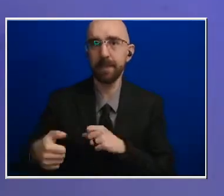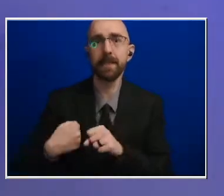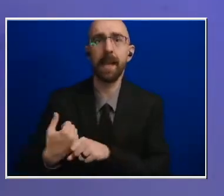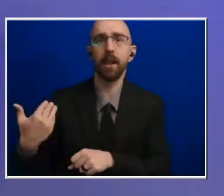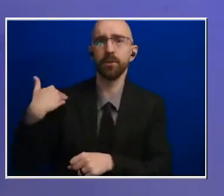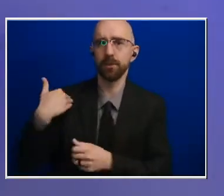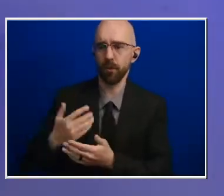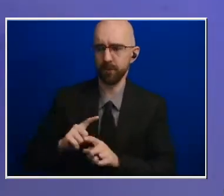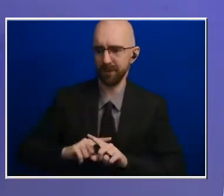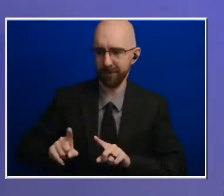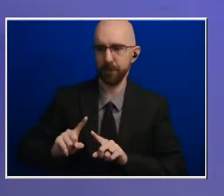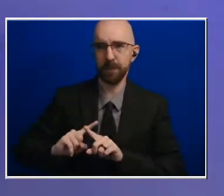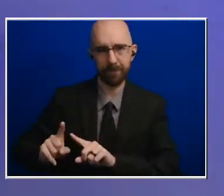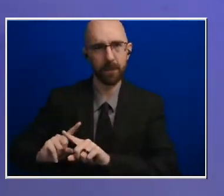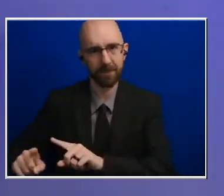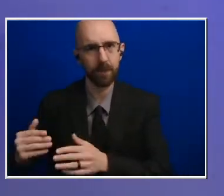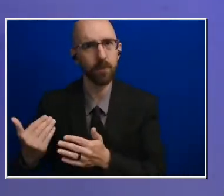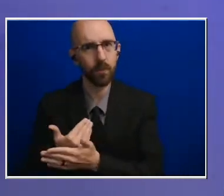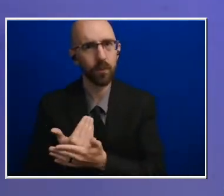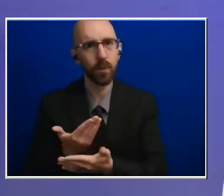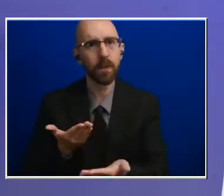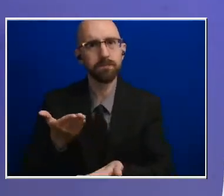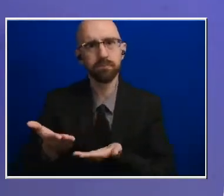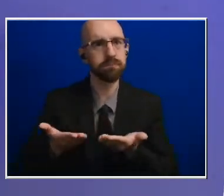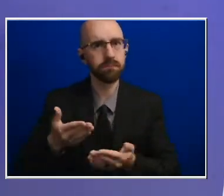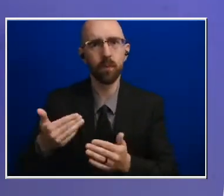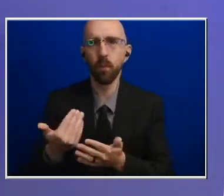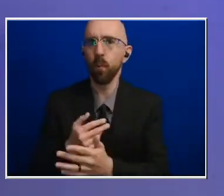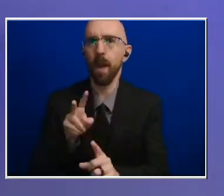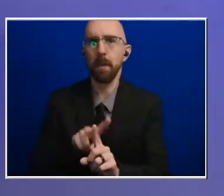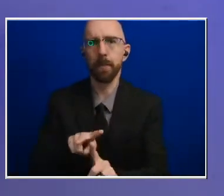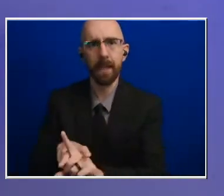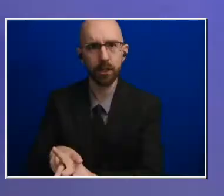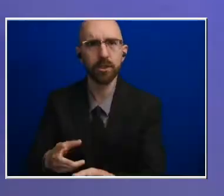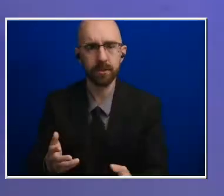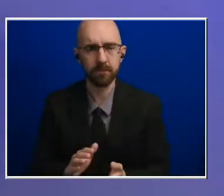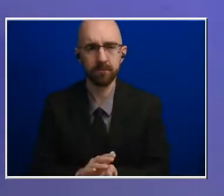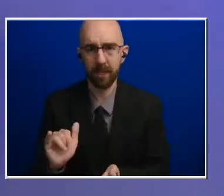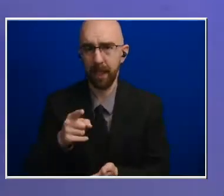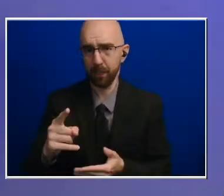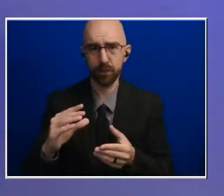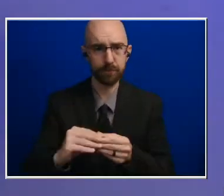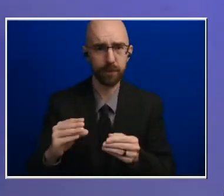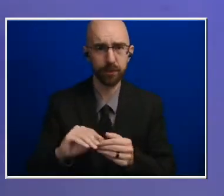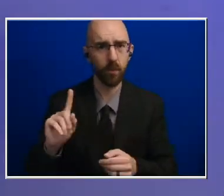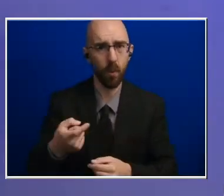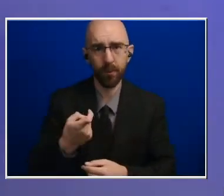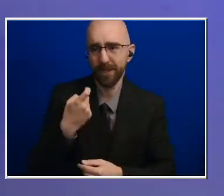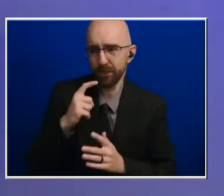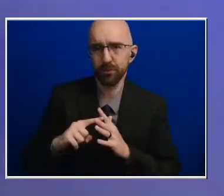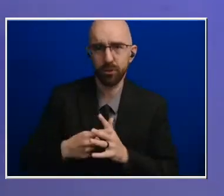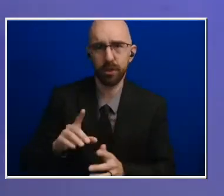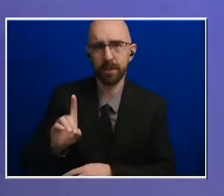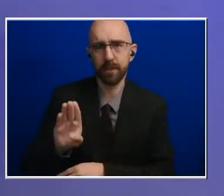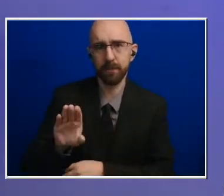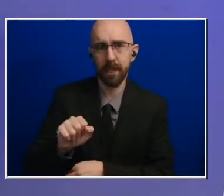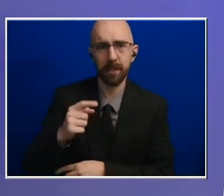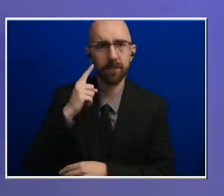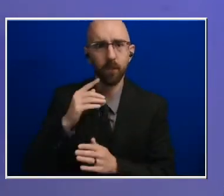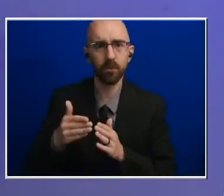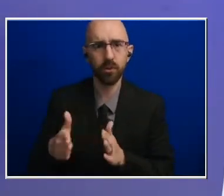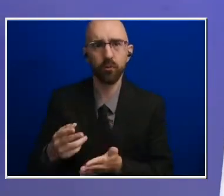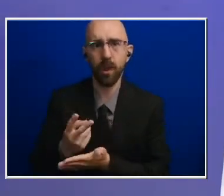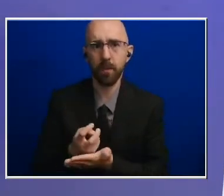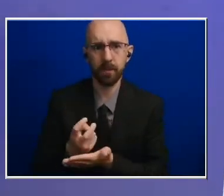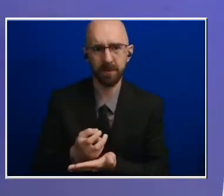new things keep being applied. So, you know, just like you said, we only just started doing deep brain stimulation for generalized epilepsy not that long